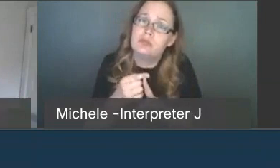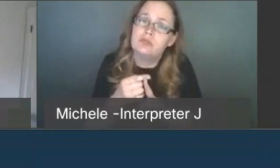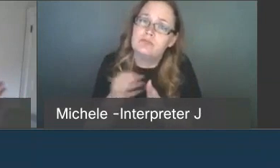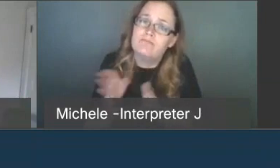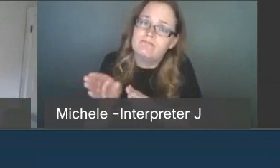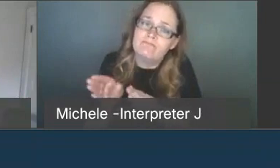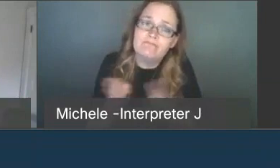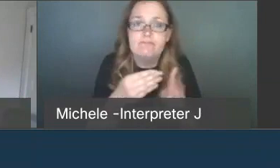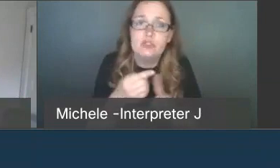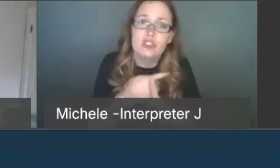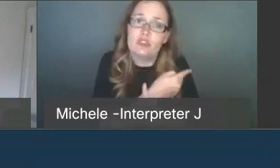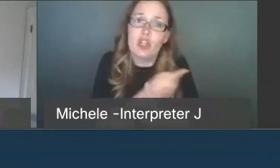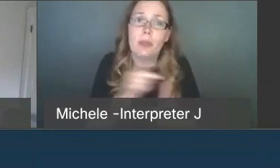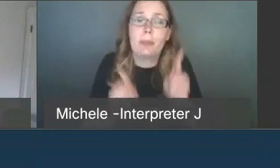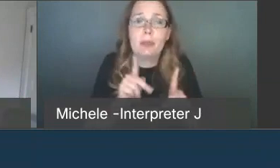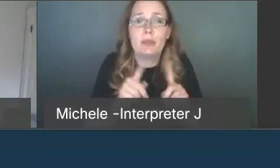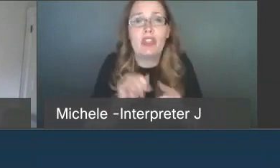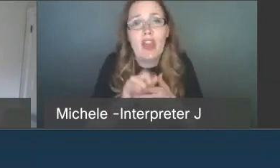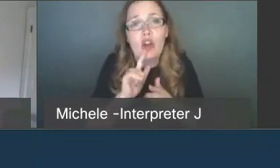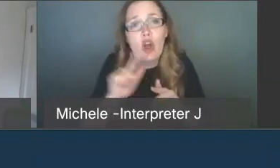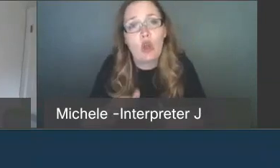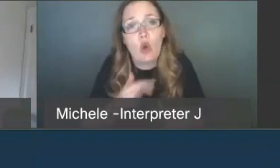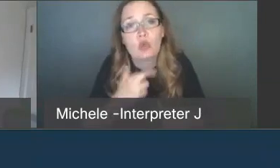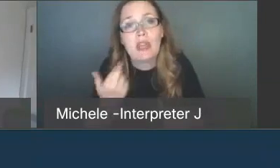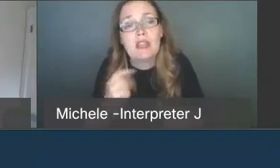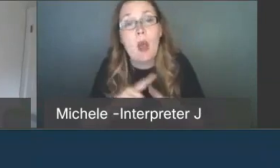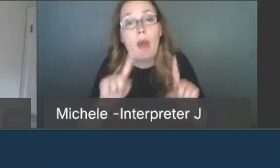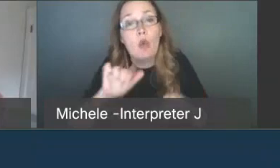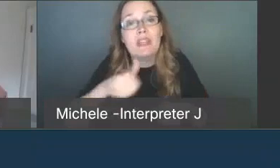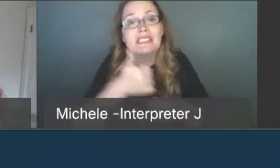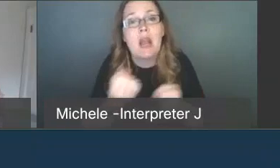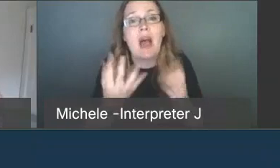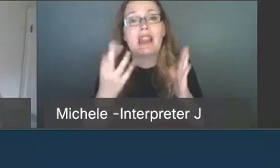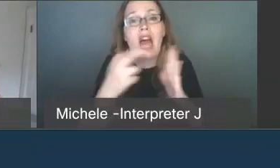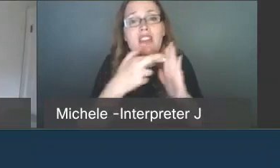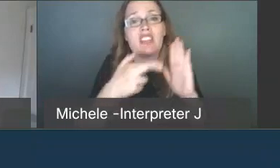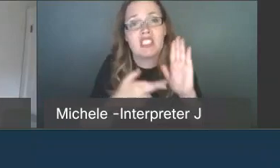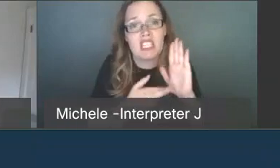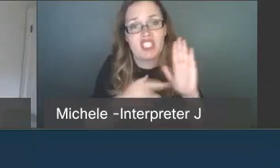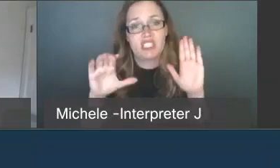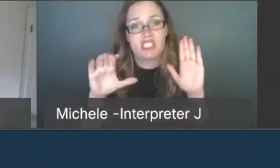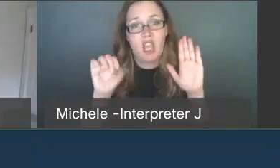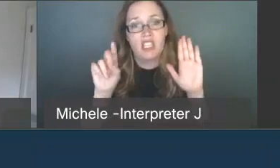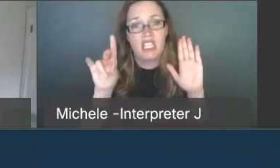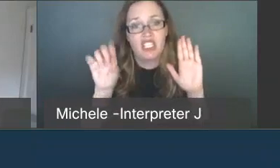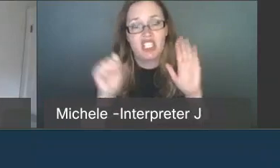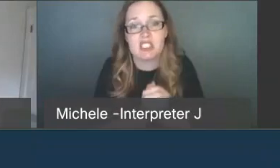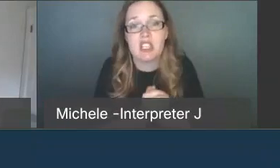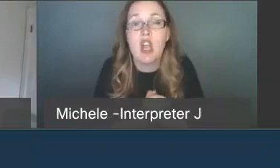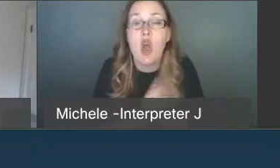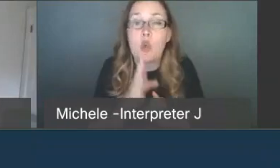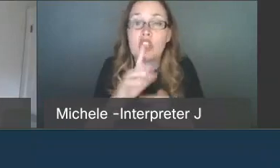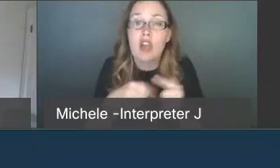often also give them a lot of conditions. So I wanted to talk about what that means. When we're talking about the risk principles,